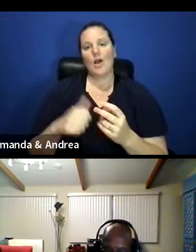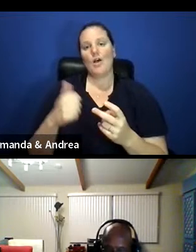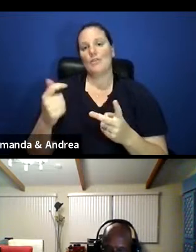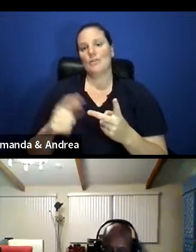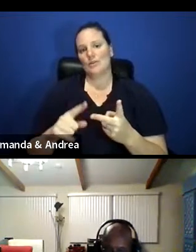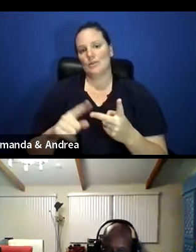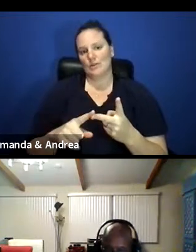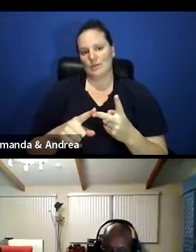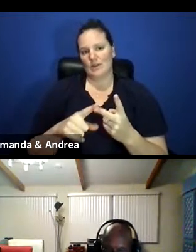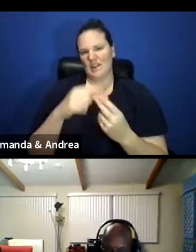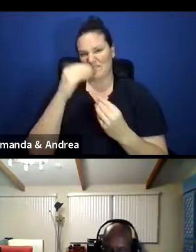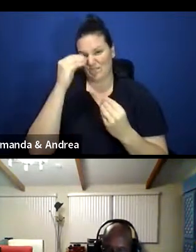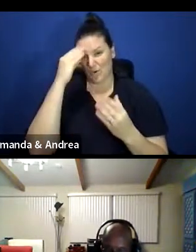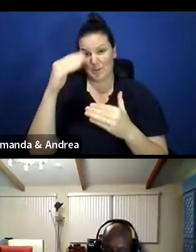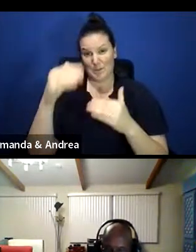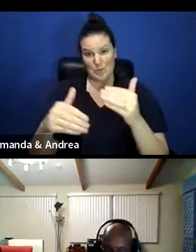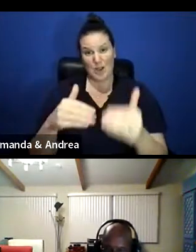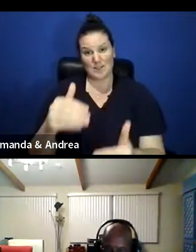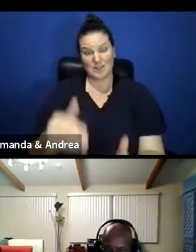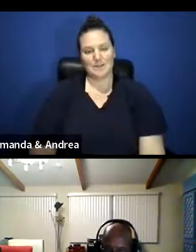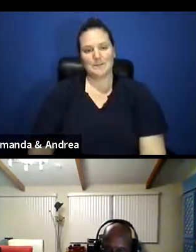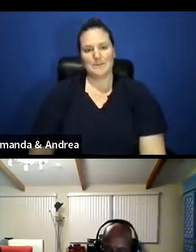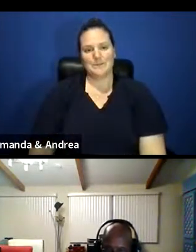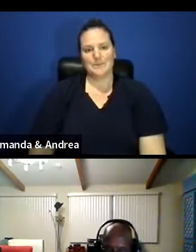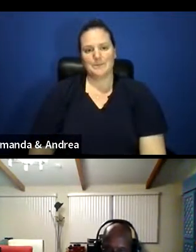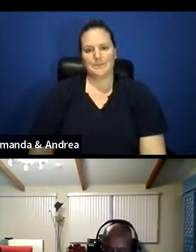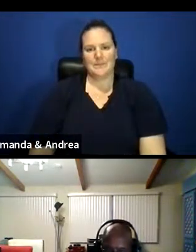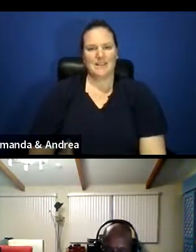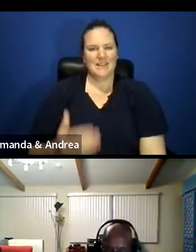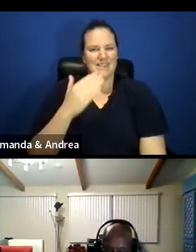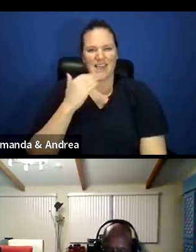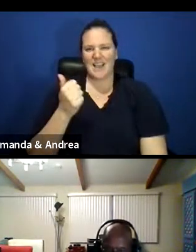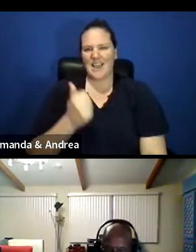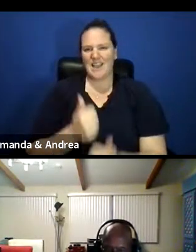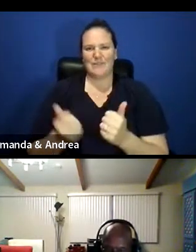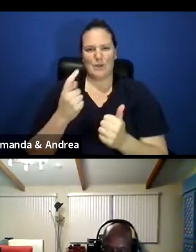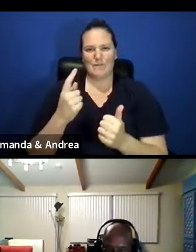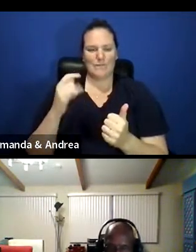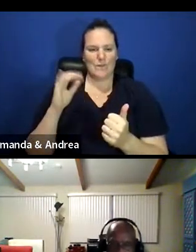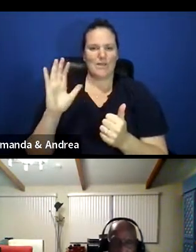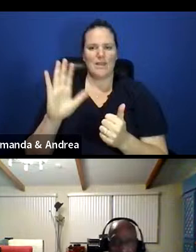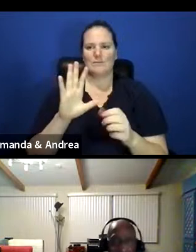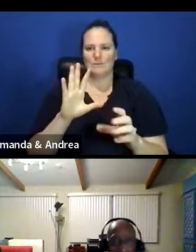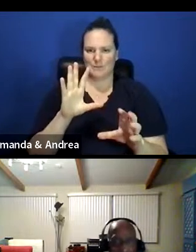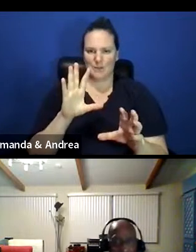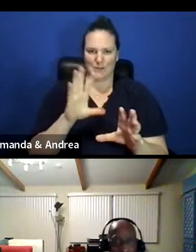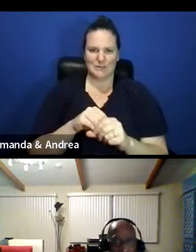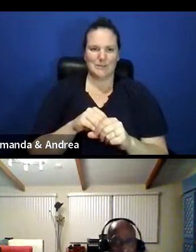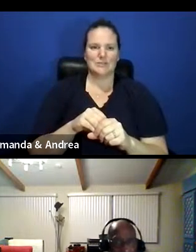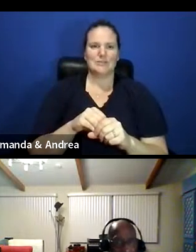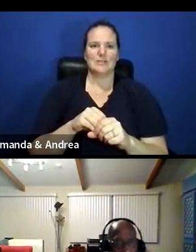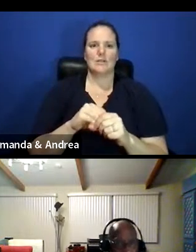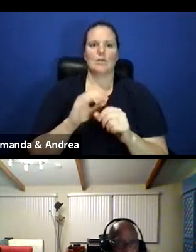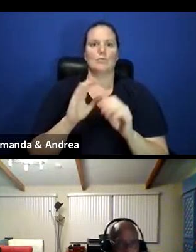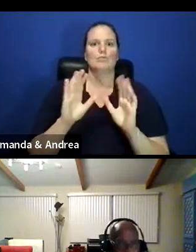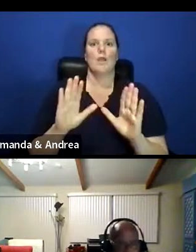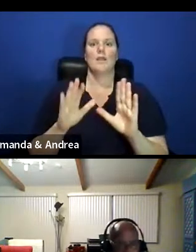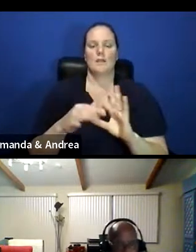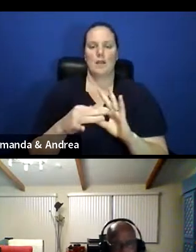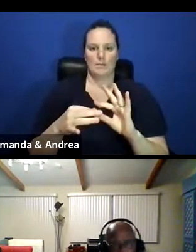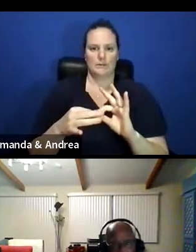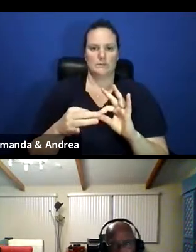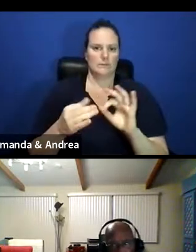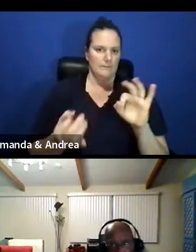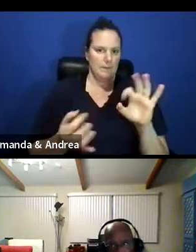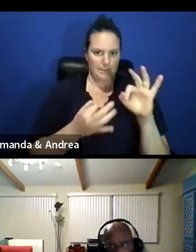that informing process. So I want to thank everyone for their participation and their great comments and